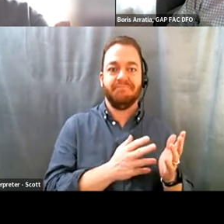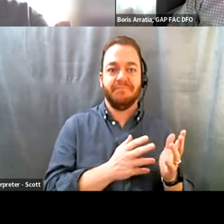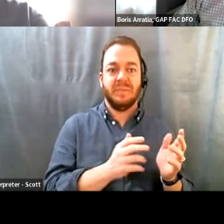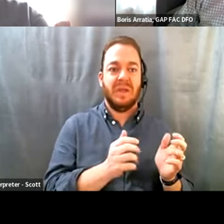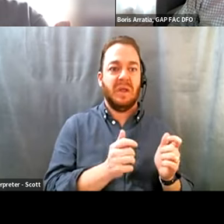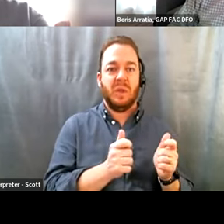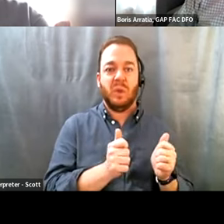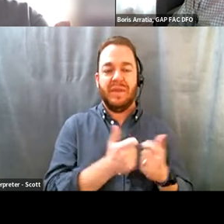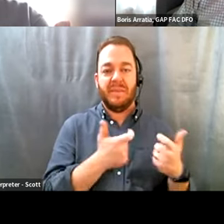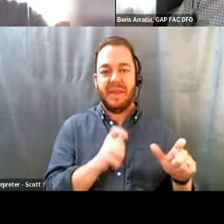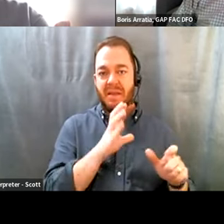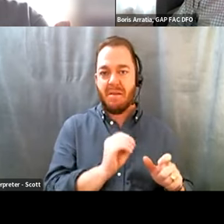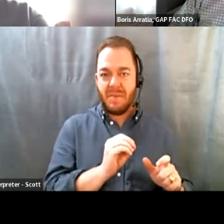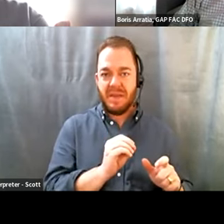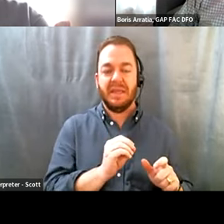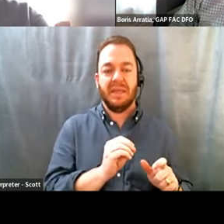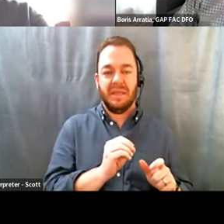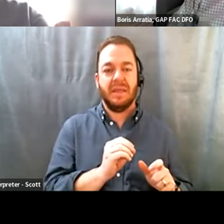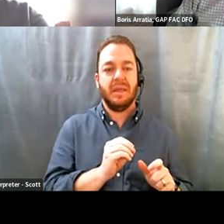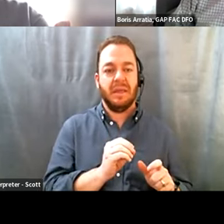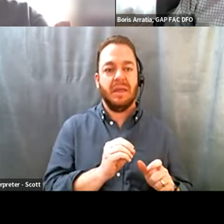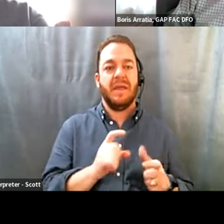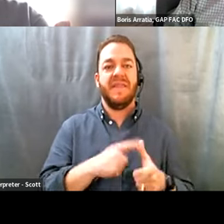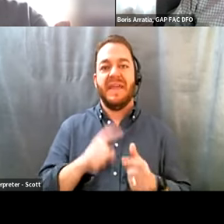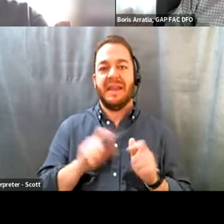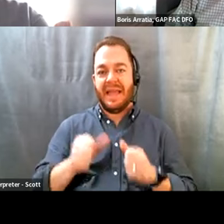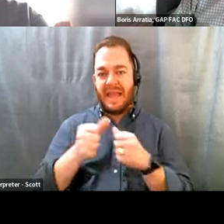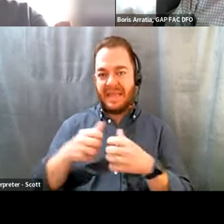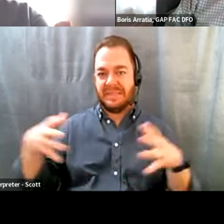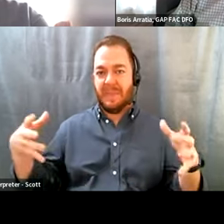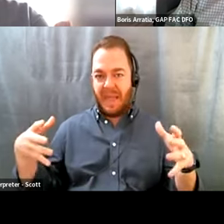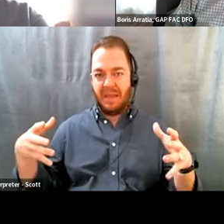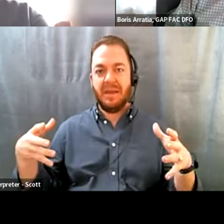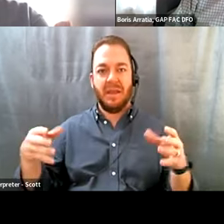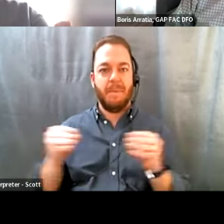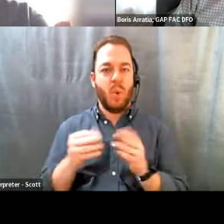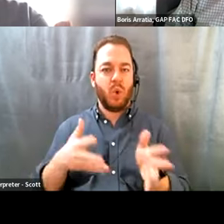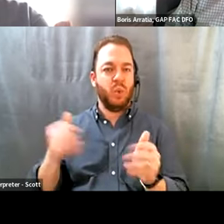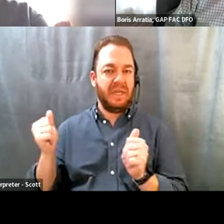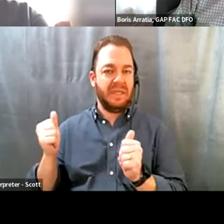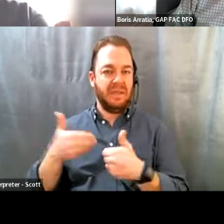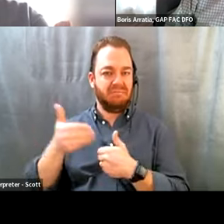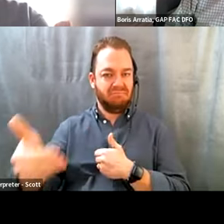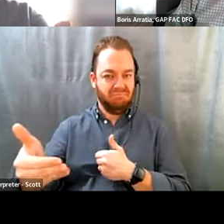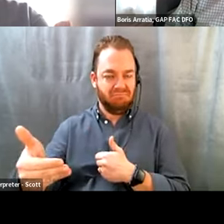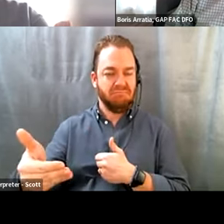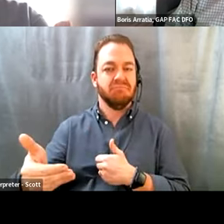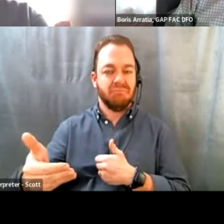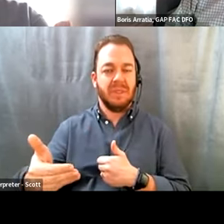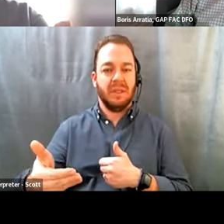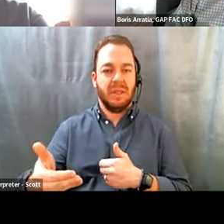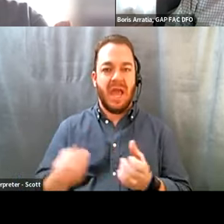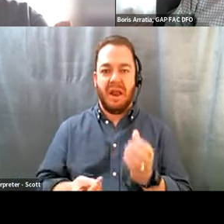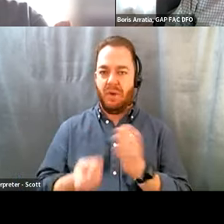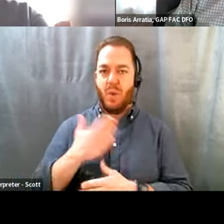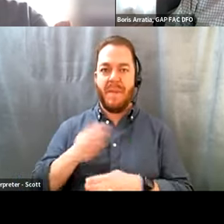with a big conglomerate or a big Fortune 50 company, then I can expand that more quickly over time and grow